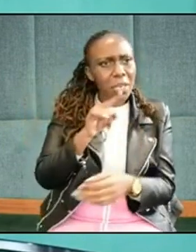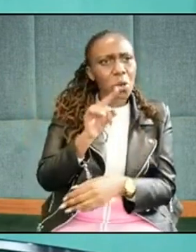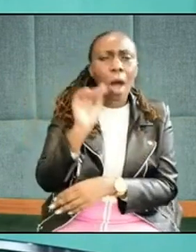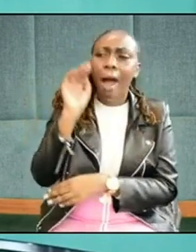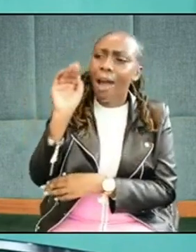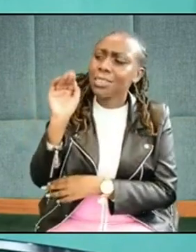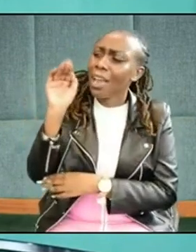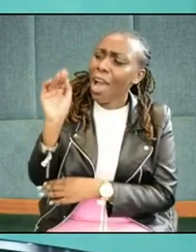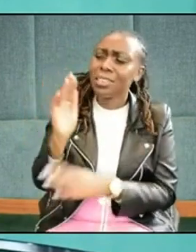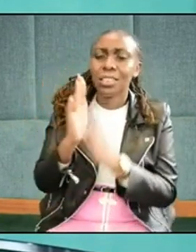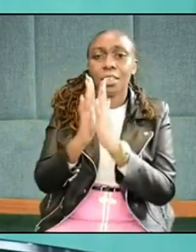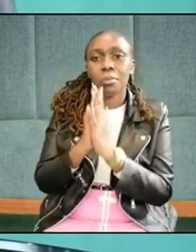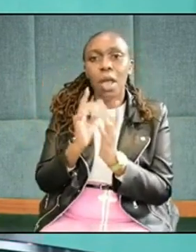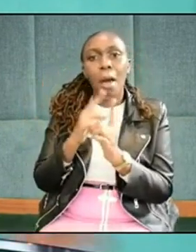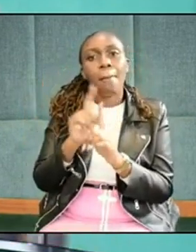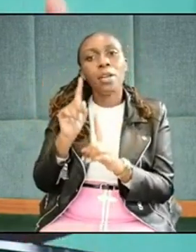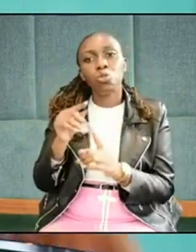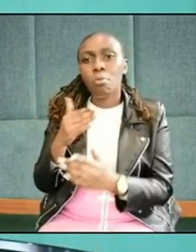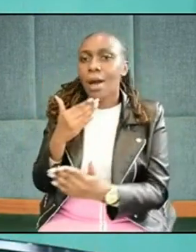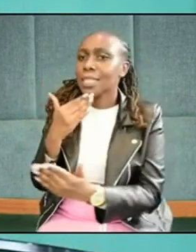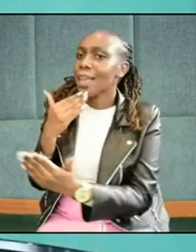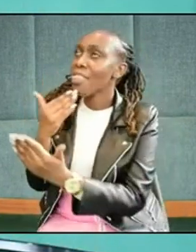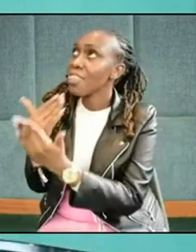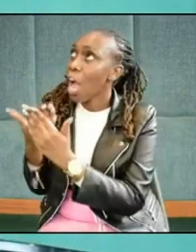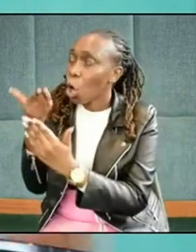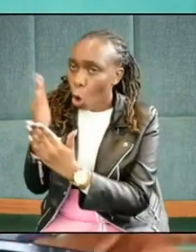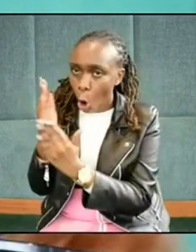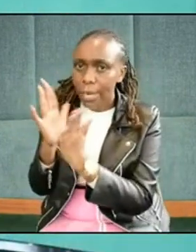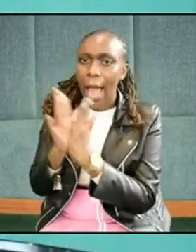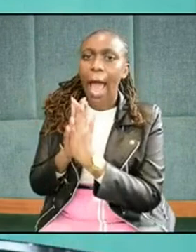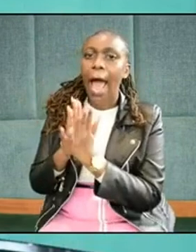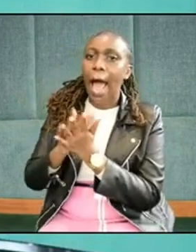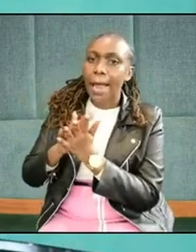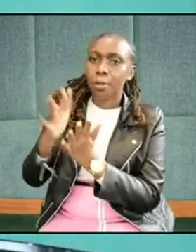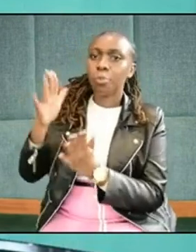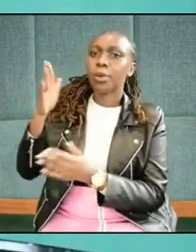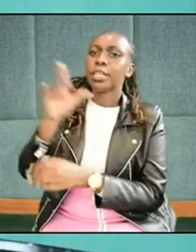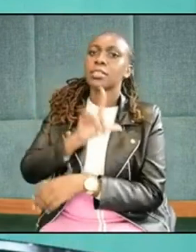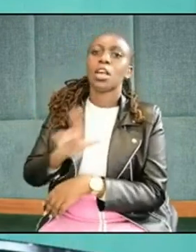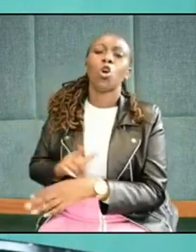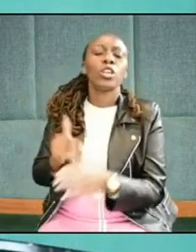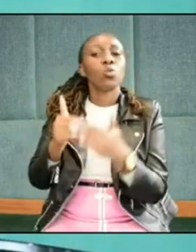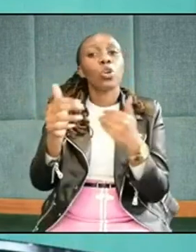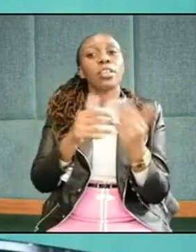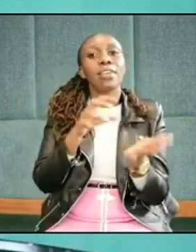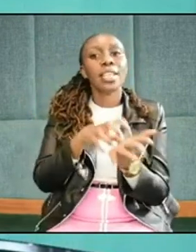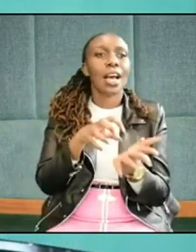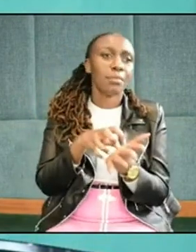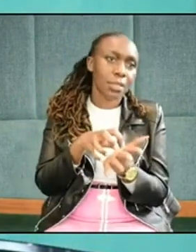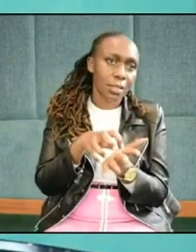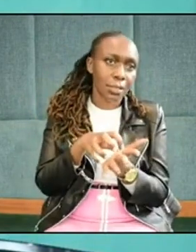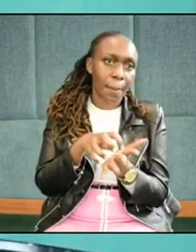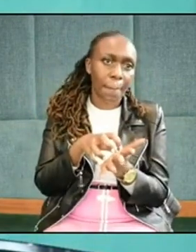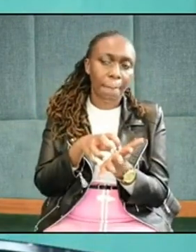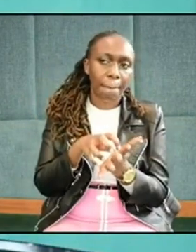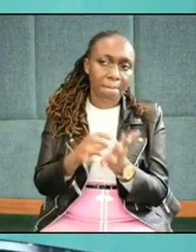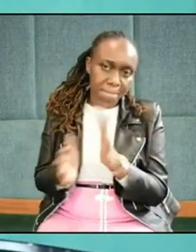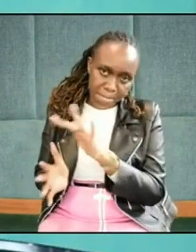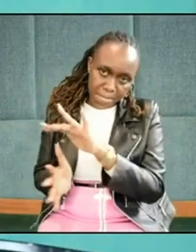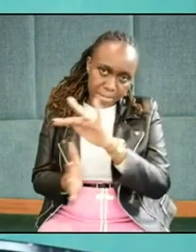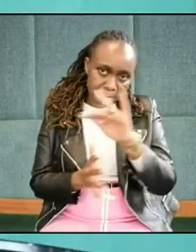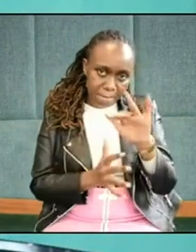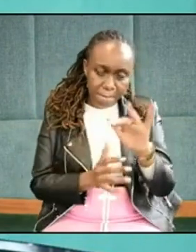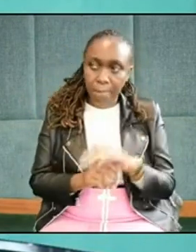prayer. We need to give thanks and praise the Lord in whatever circumstances. Allow me